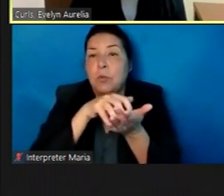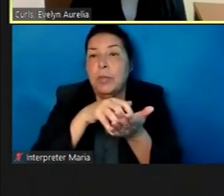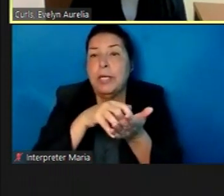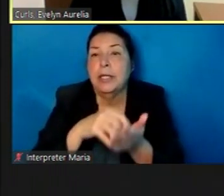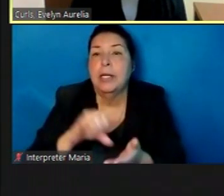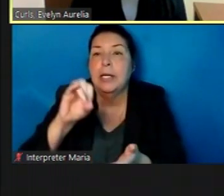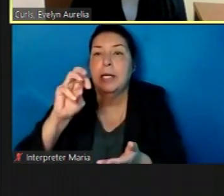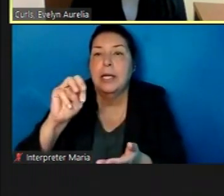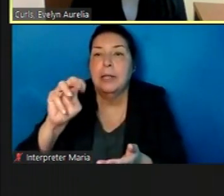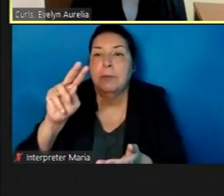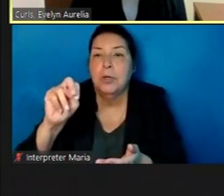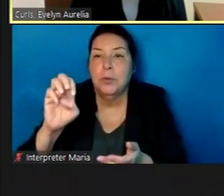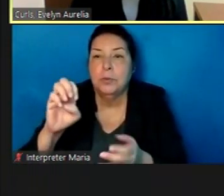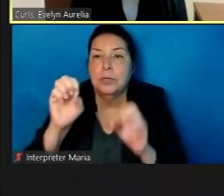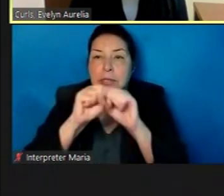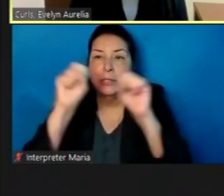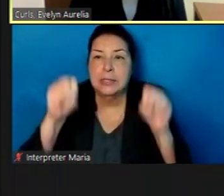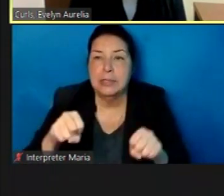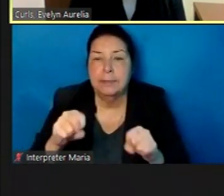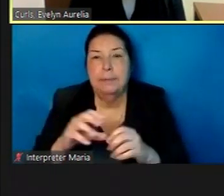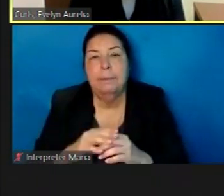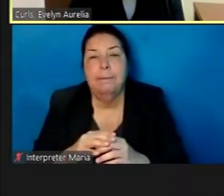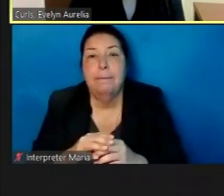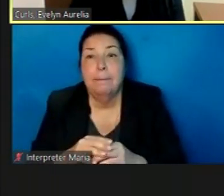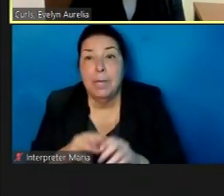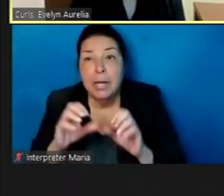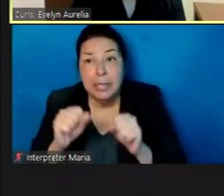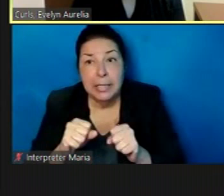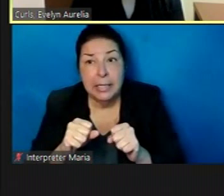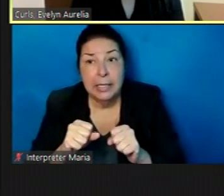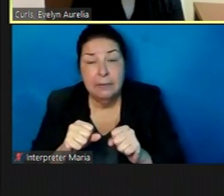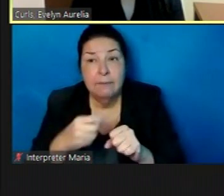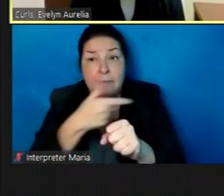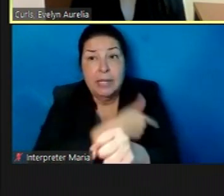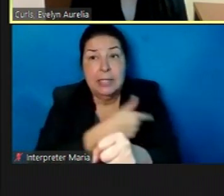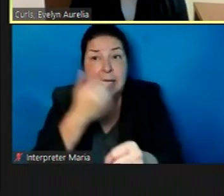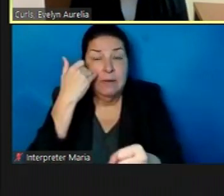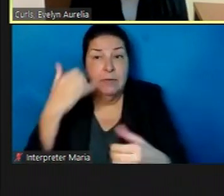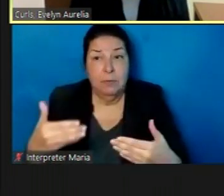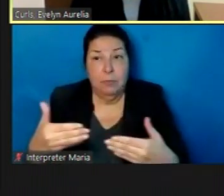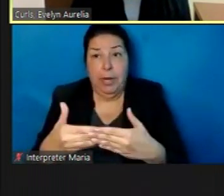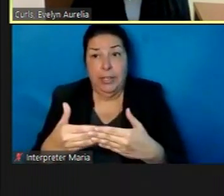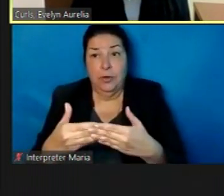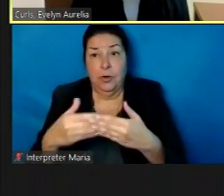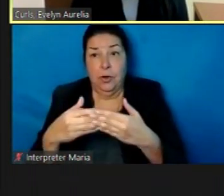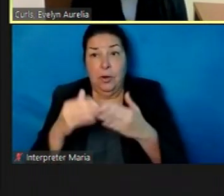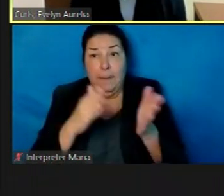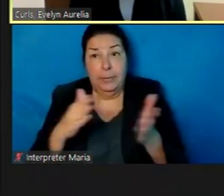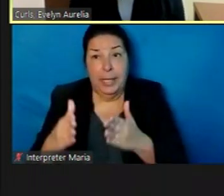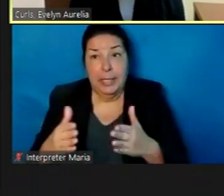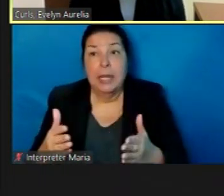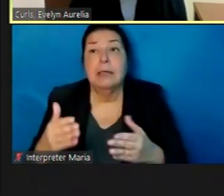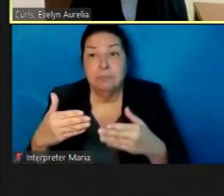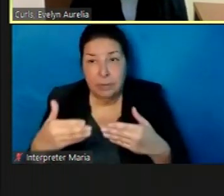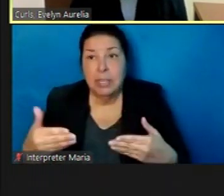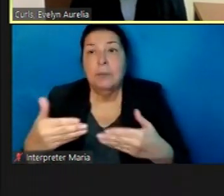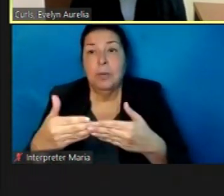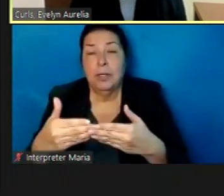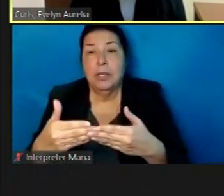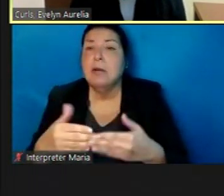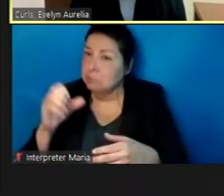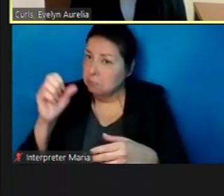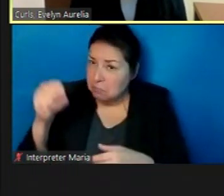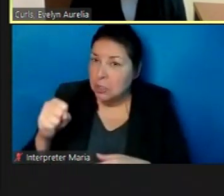And can I get vaccinated if I'm pregnant or plan to conceive? Absolutely, you can. You just have to talk to your OB